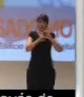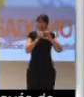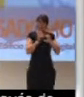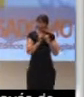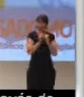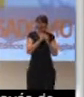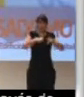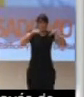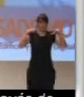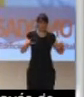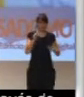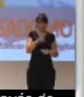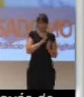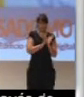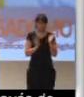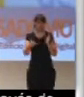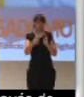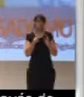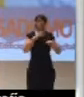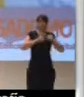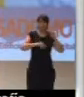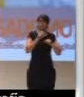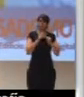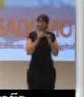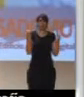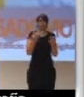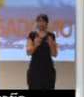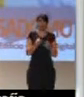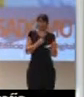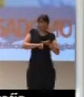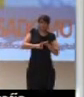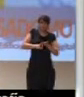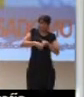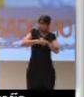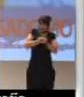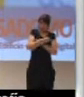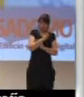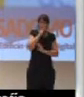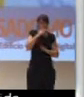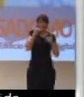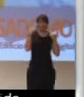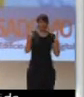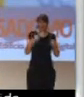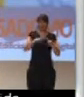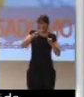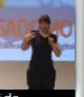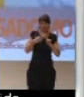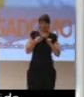alternative enlarged icons. I have an accessible